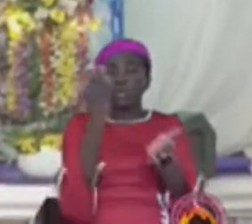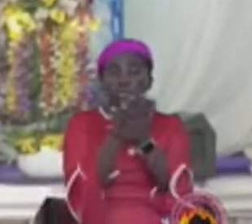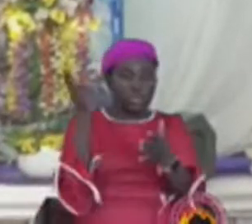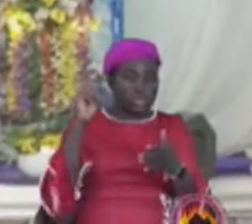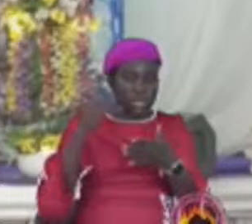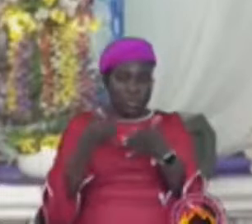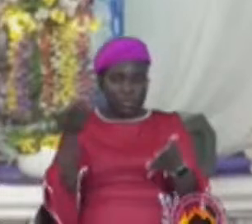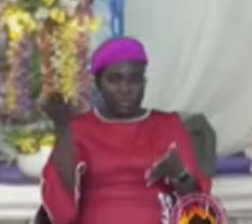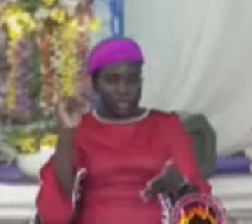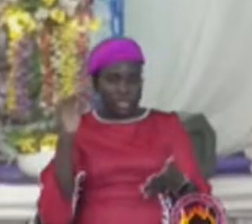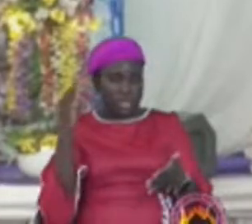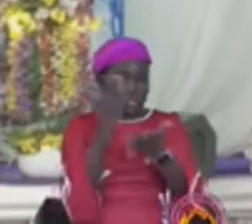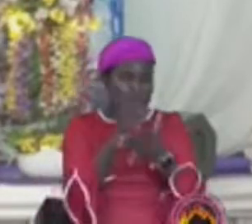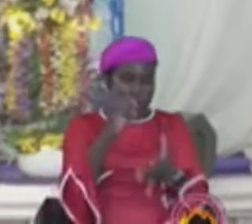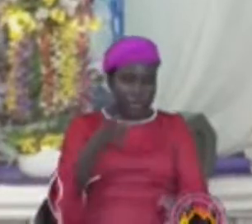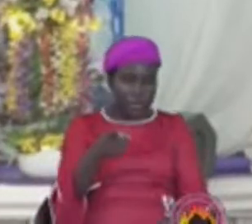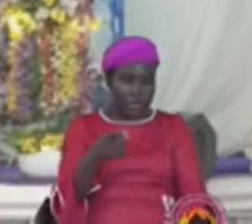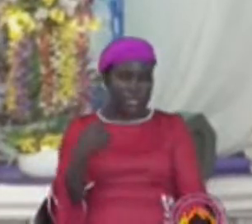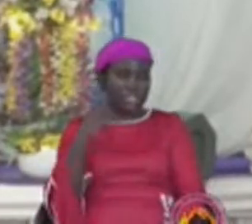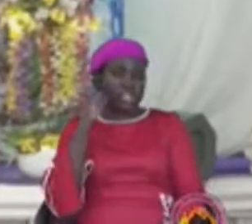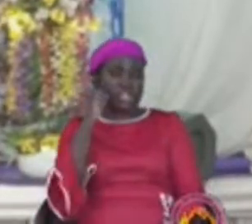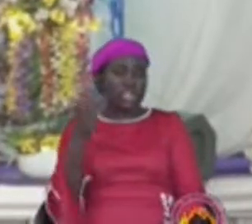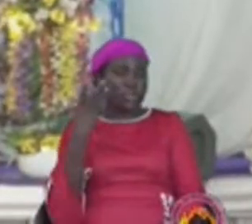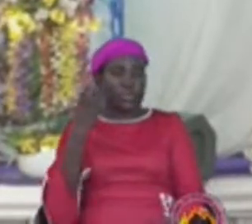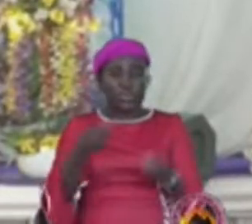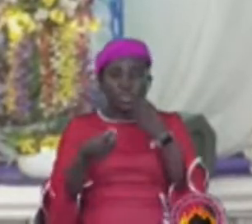you. She was eating at home,